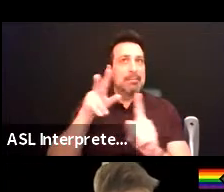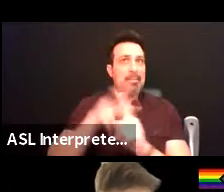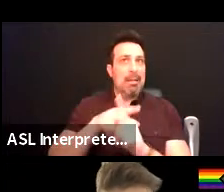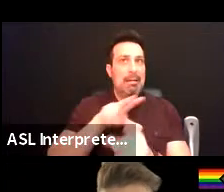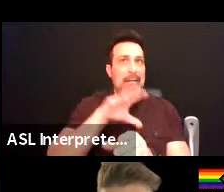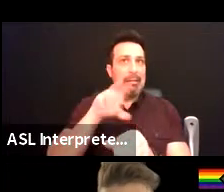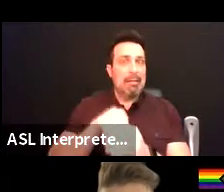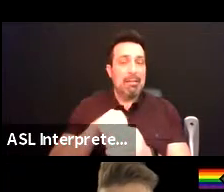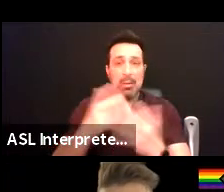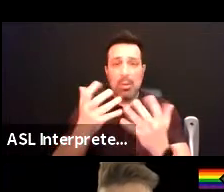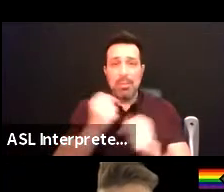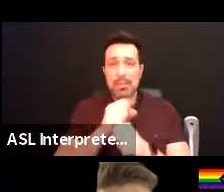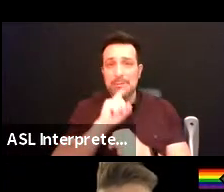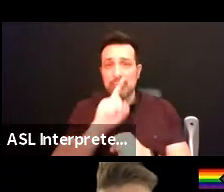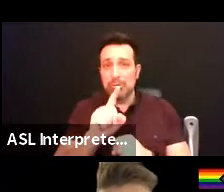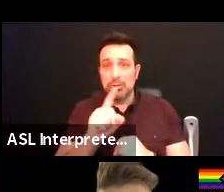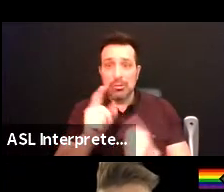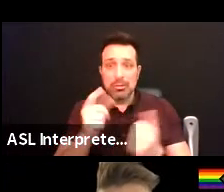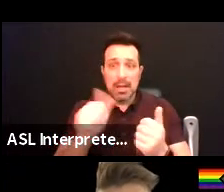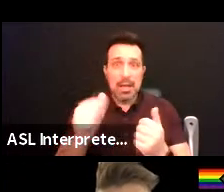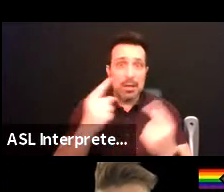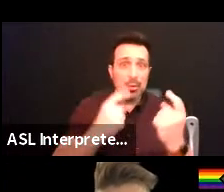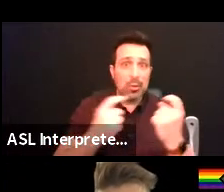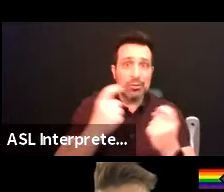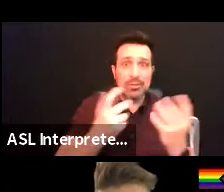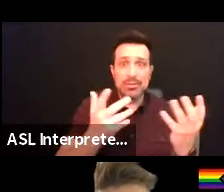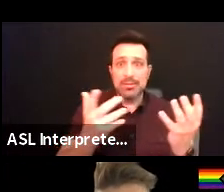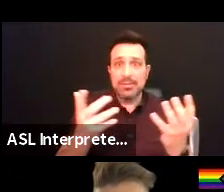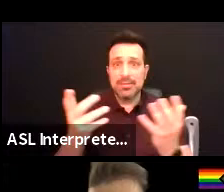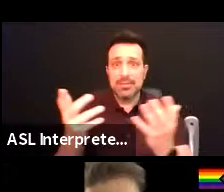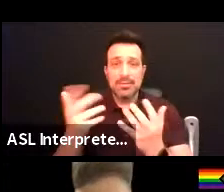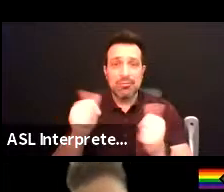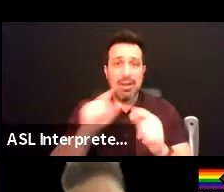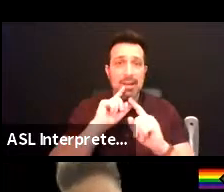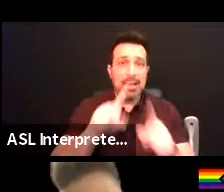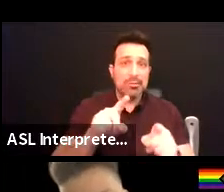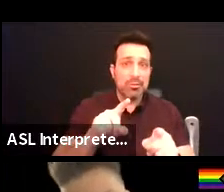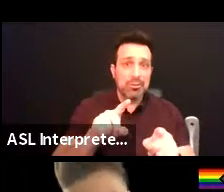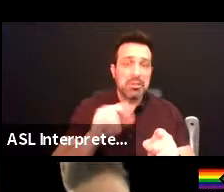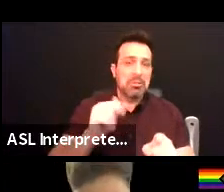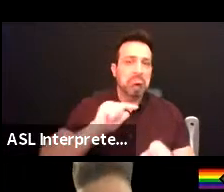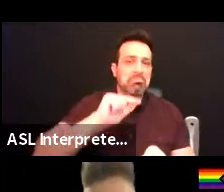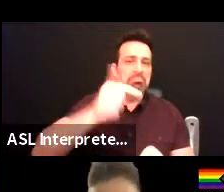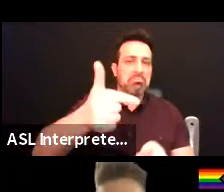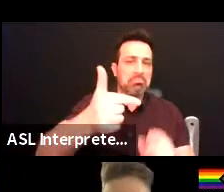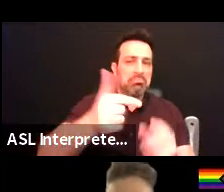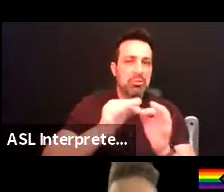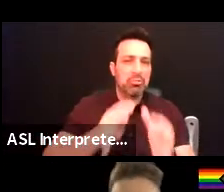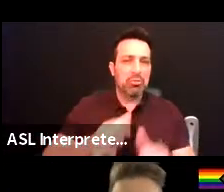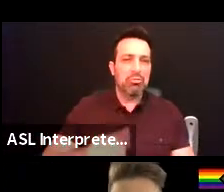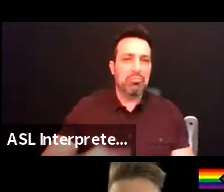of, but I just wanted to make sure that if there are questions, we can try to answer those now.